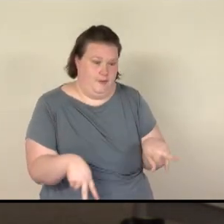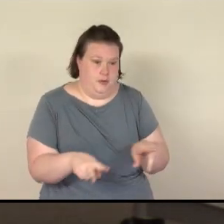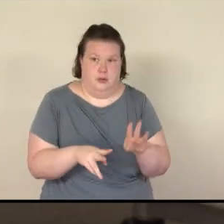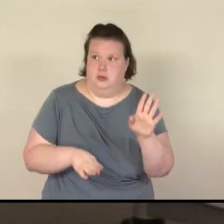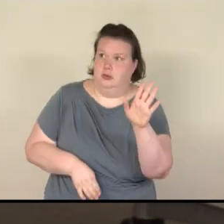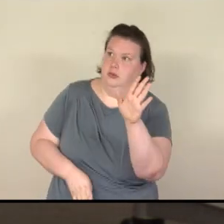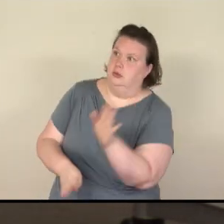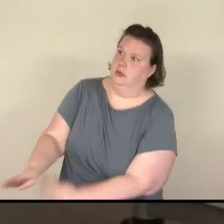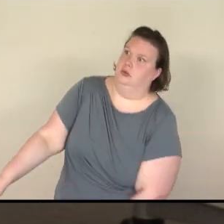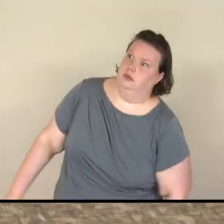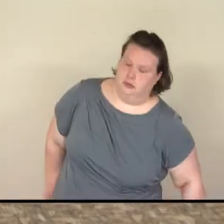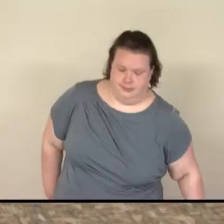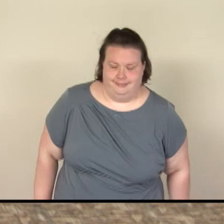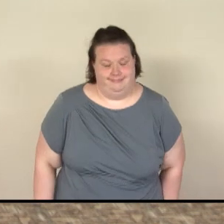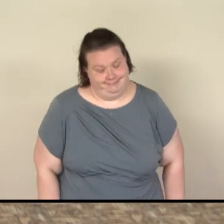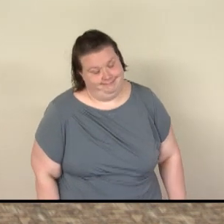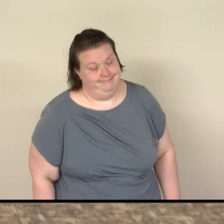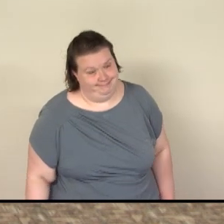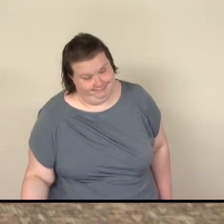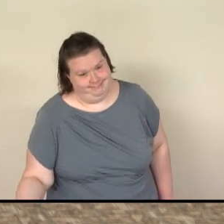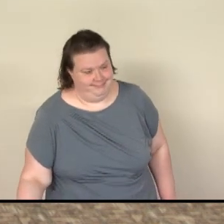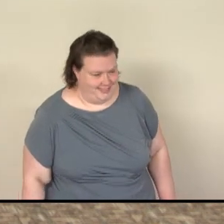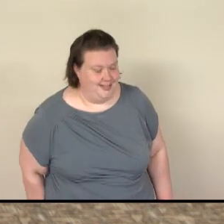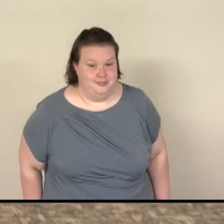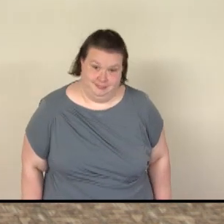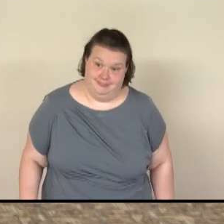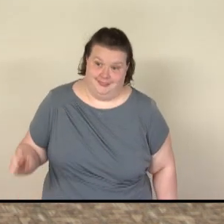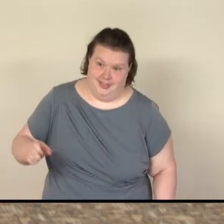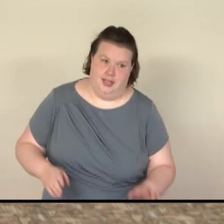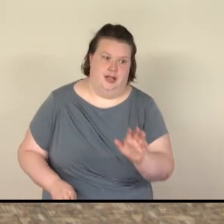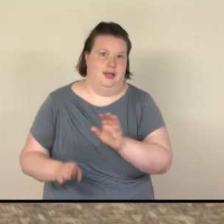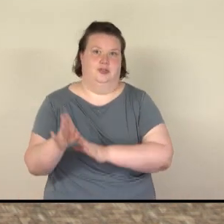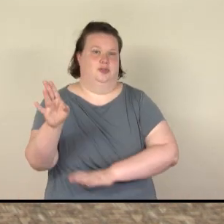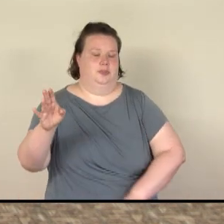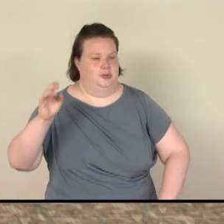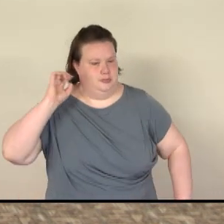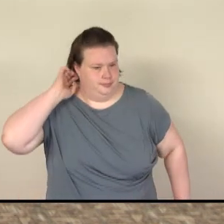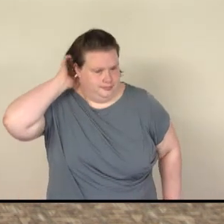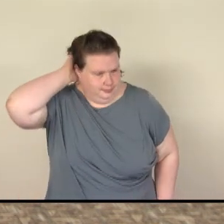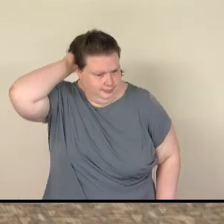astronomical. Yeah, that's what I'm hearing. Yeah, they're astronomical.